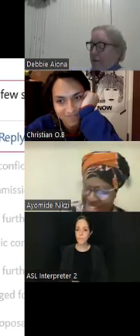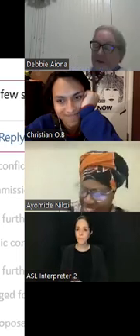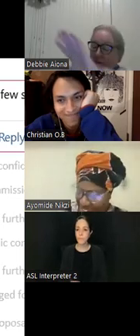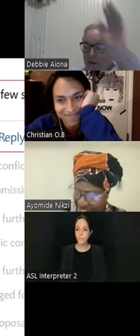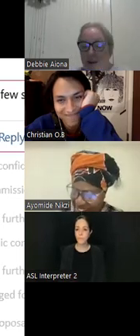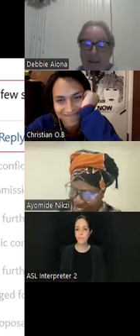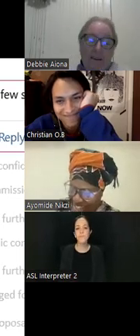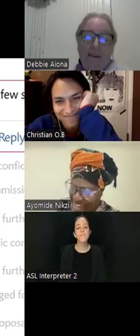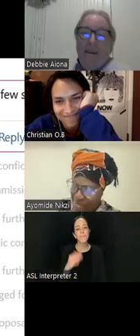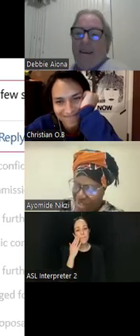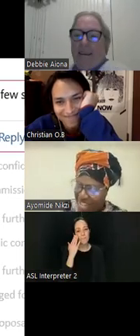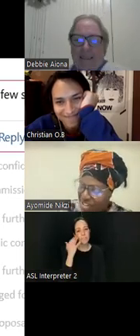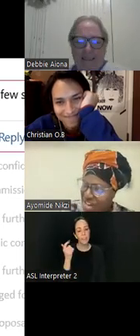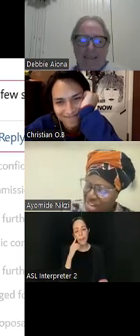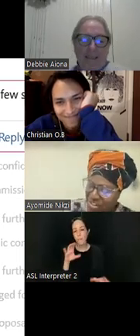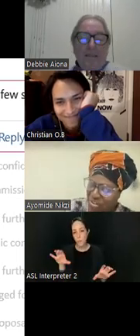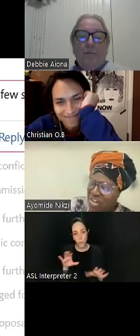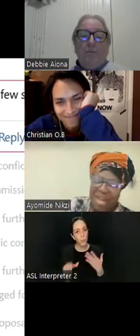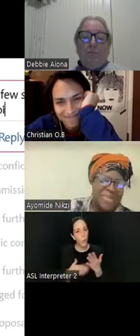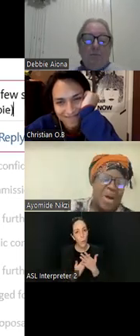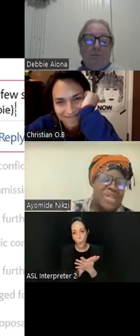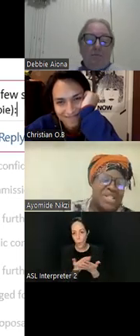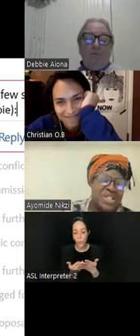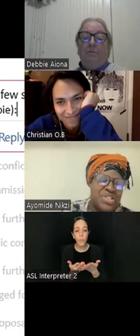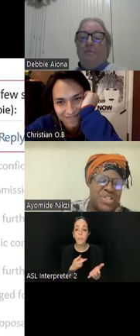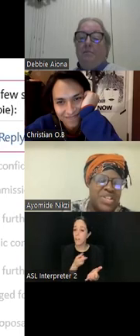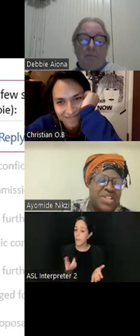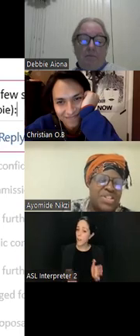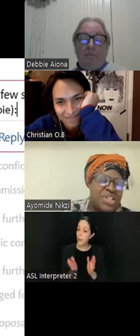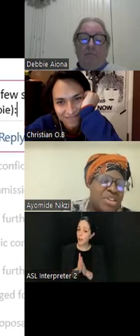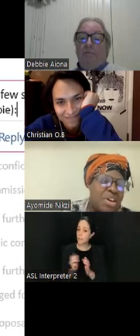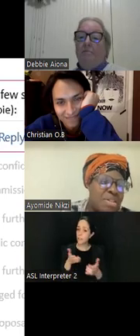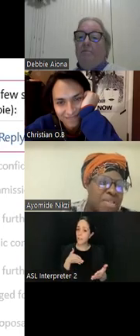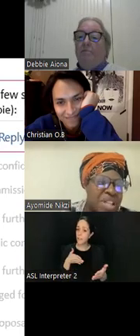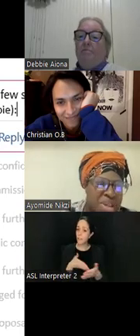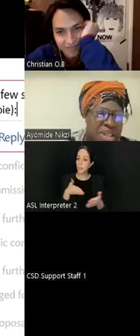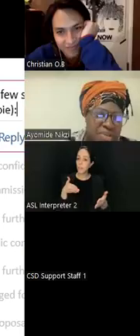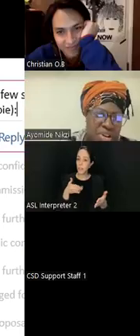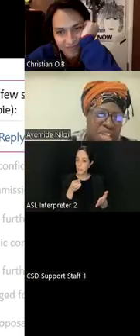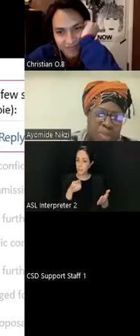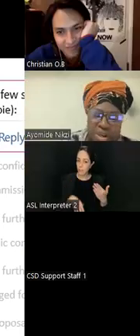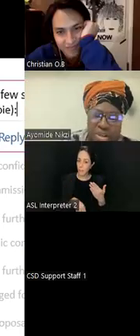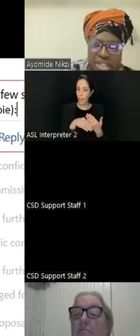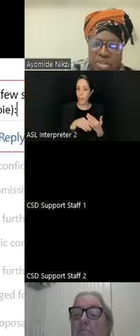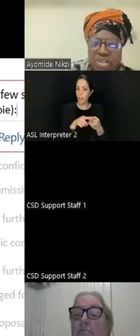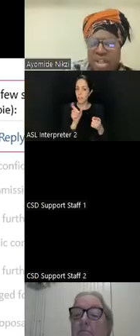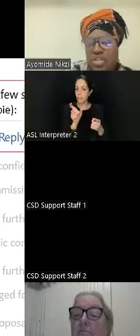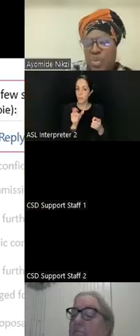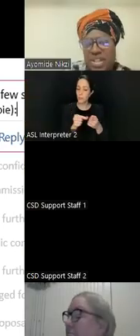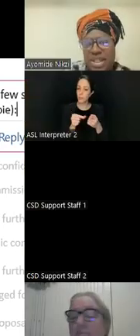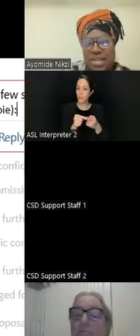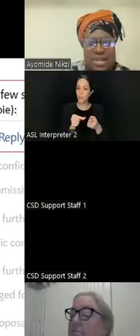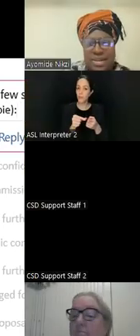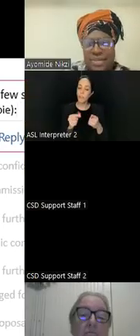the whole. Yeah, no, go for it. Yep. Is there any strong opposition to the addition of limits of transparency to